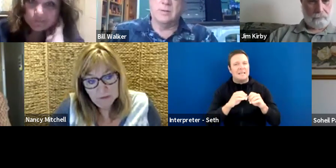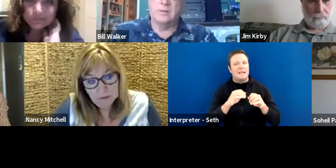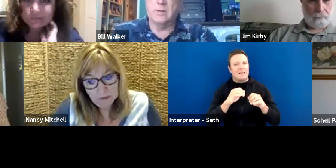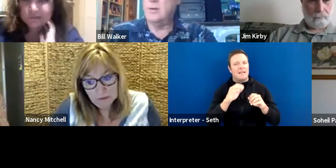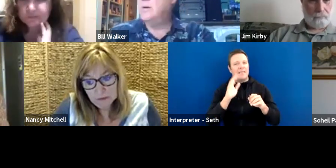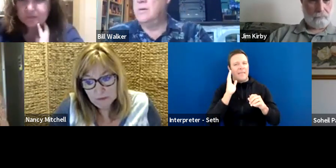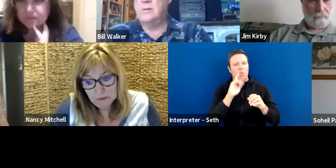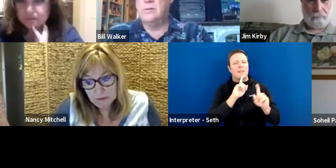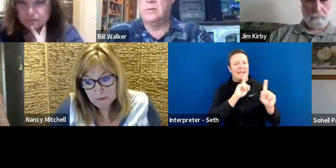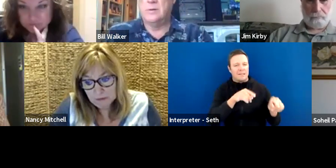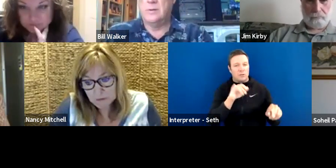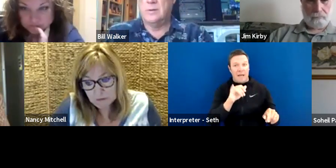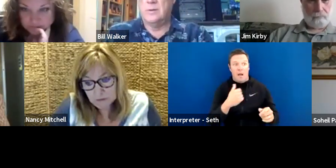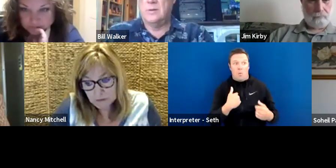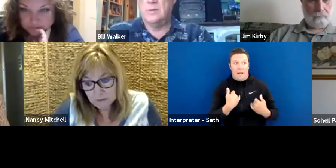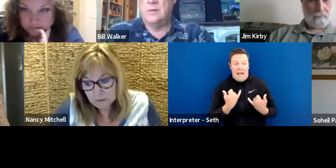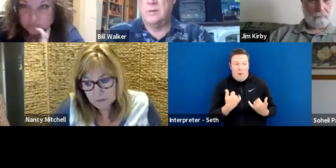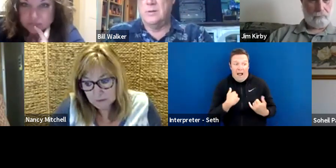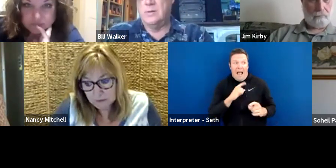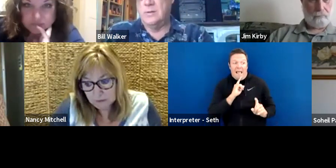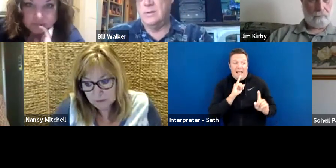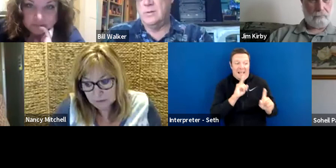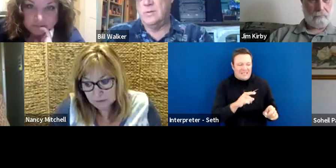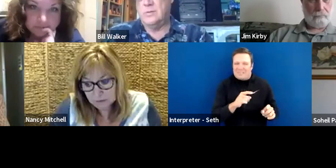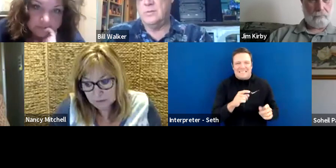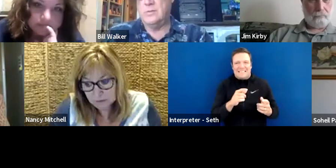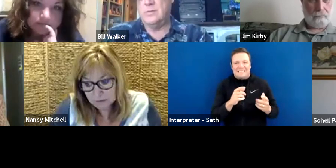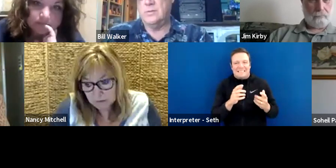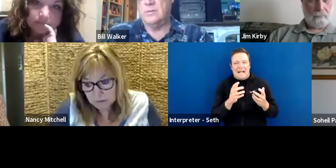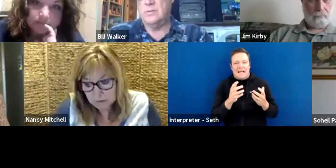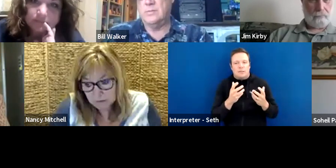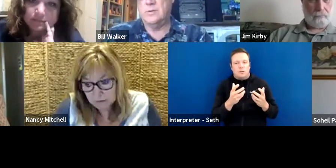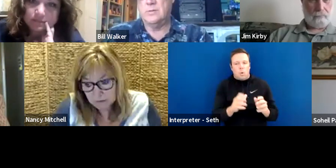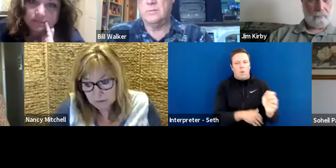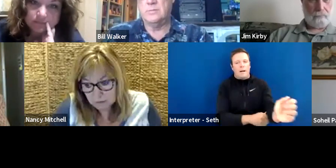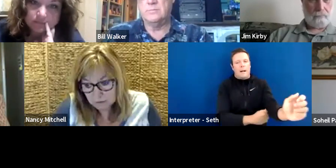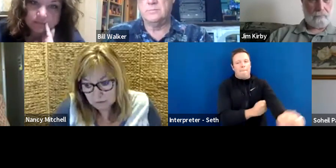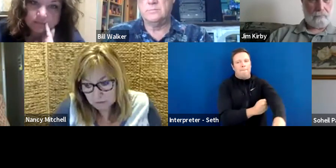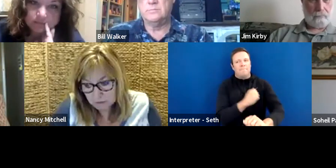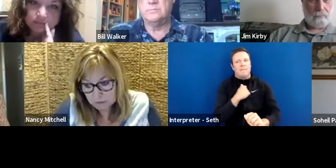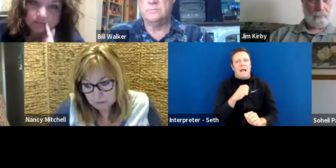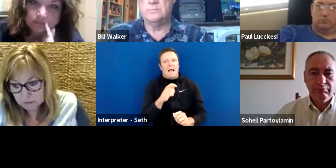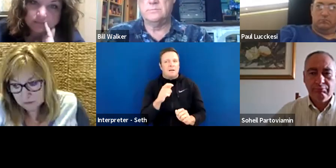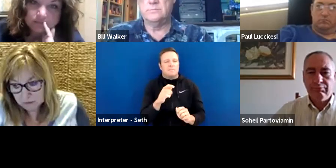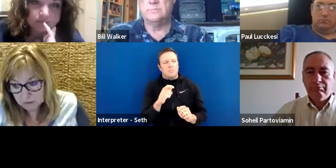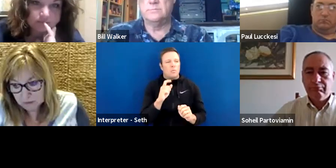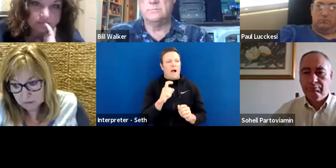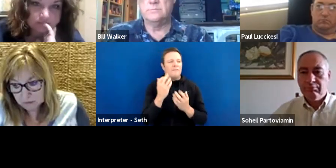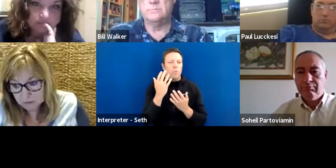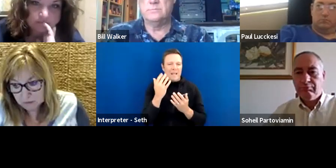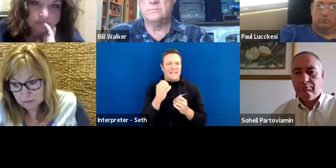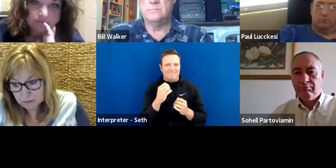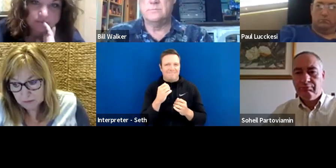on recording, but I think I think we'll wait on that, Nikki, if you'll give me that